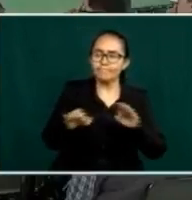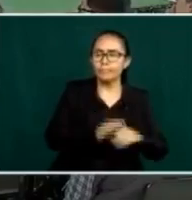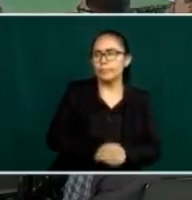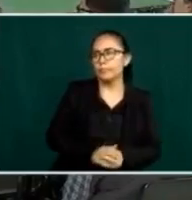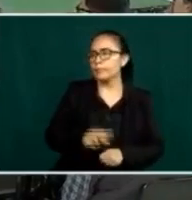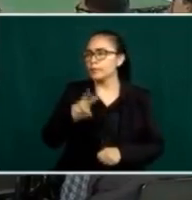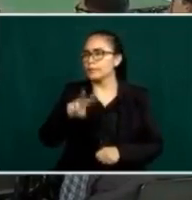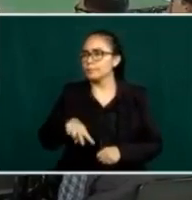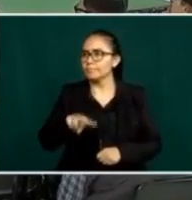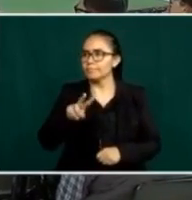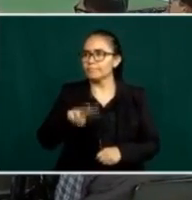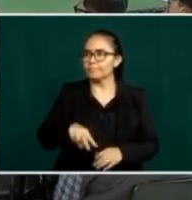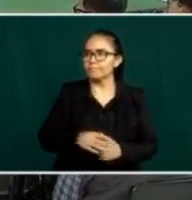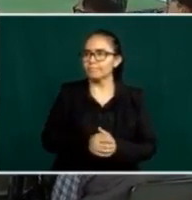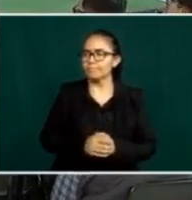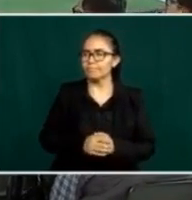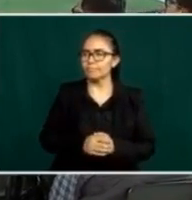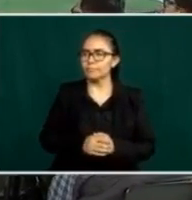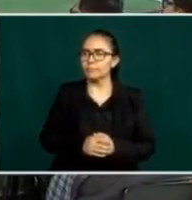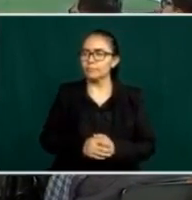doctors.